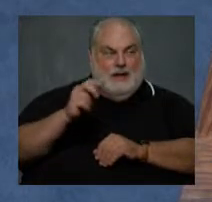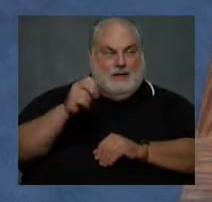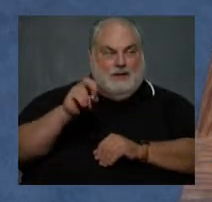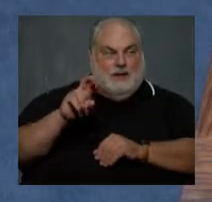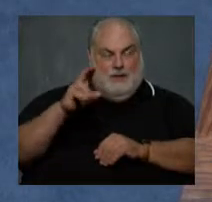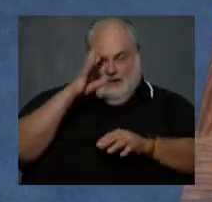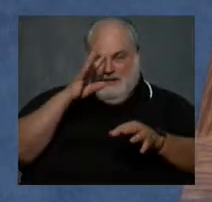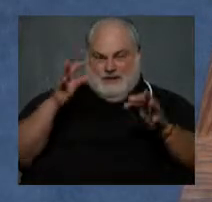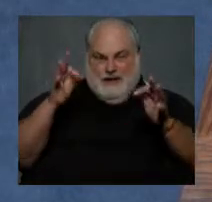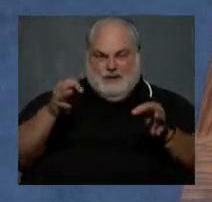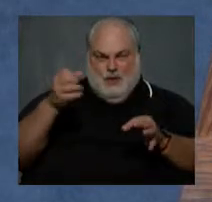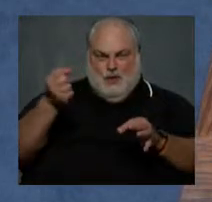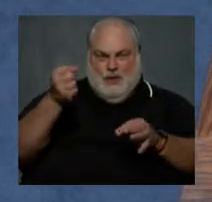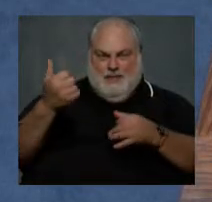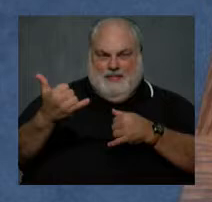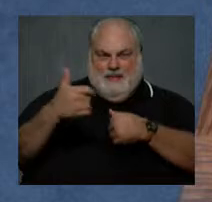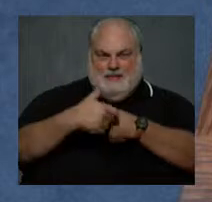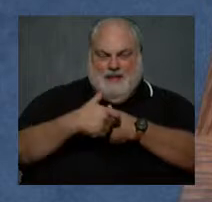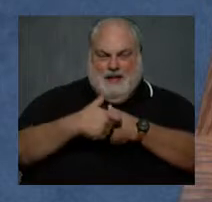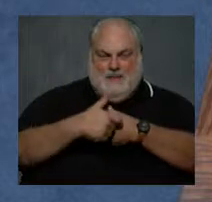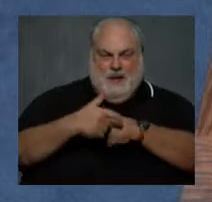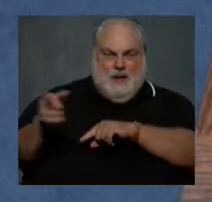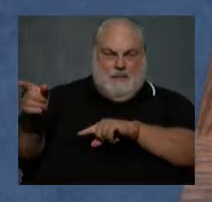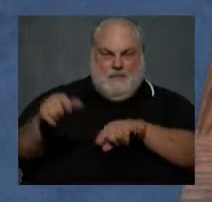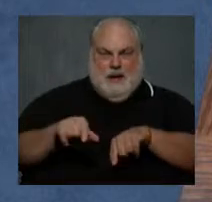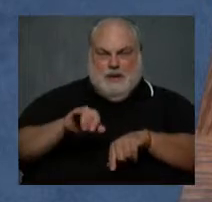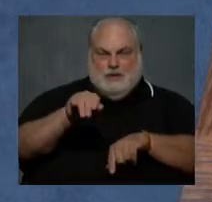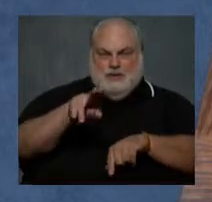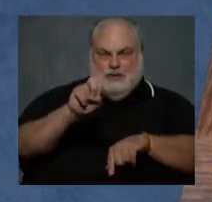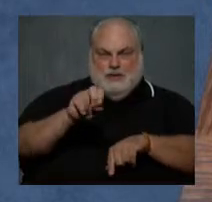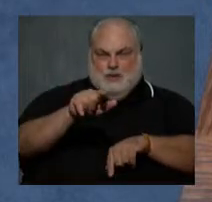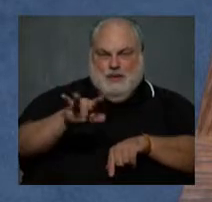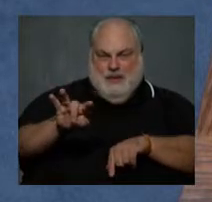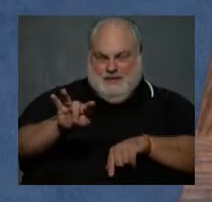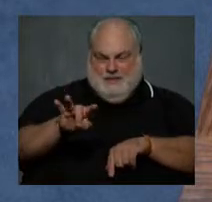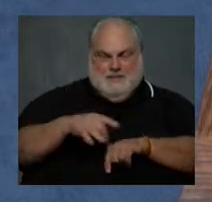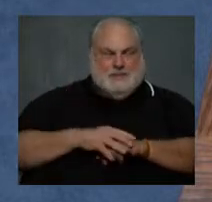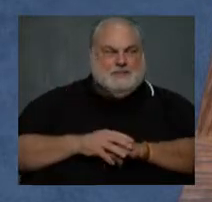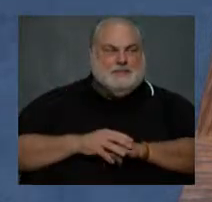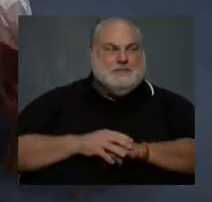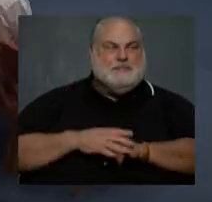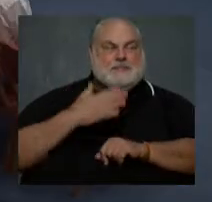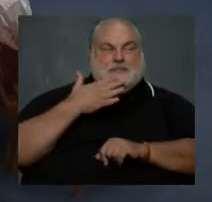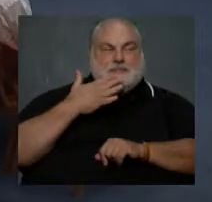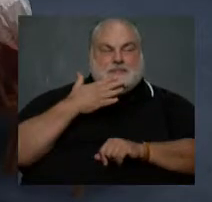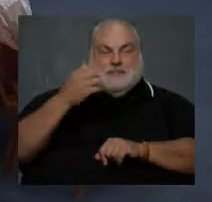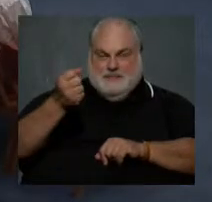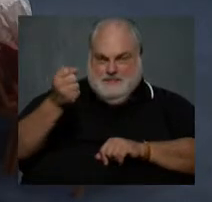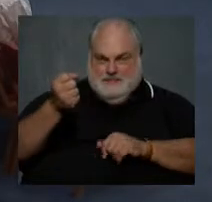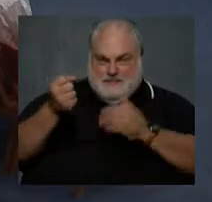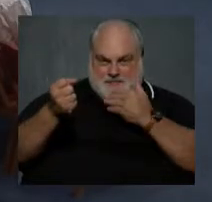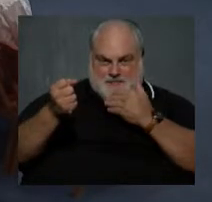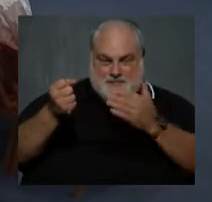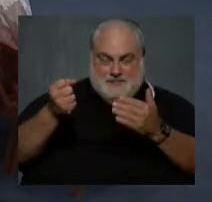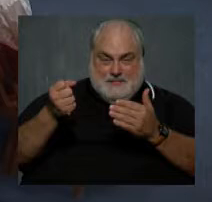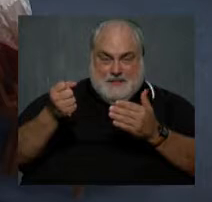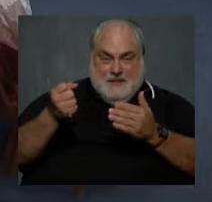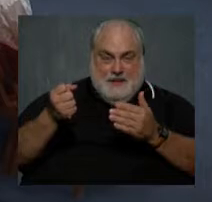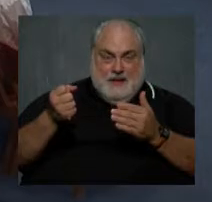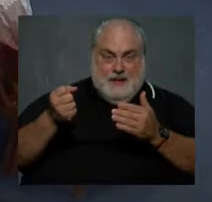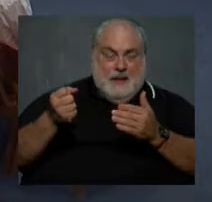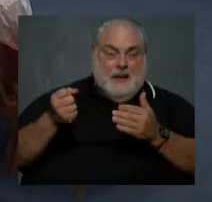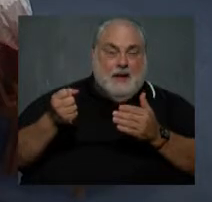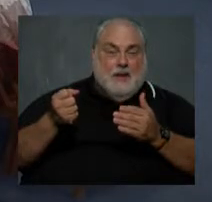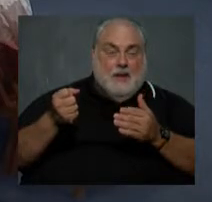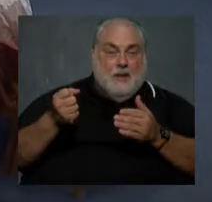we've decided to defer at this time, and we'll come back at the next meeting. Okay. Thank you. Okay, thank you. Before we take a